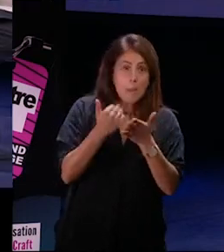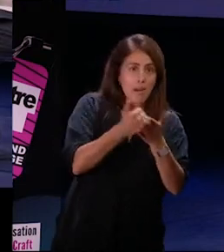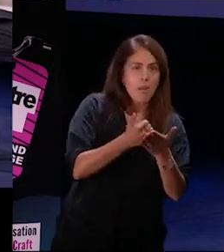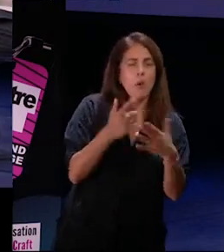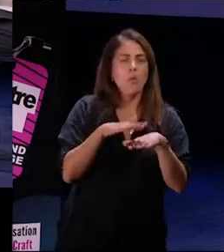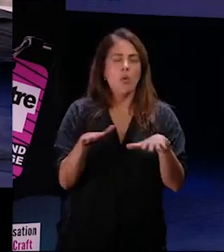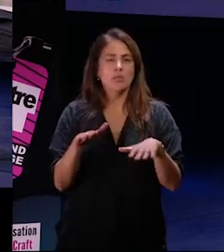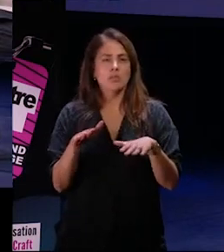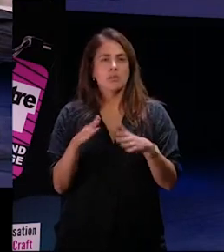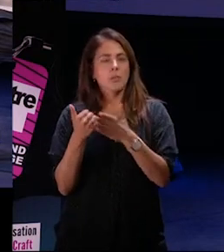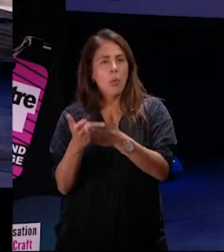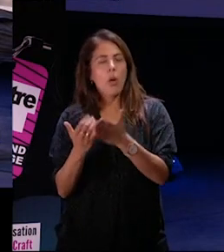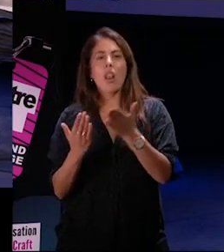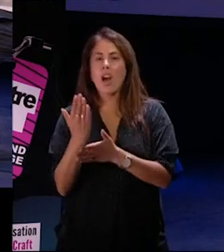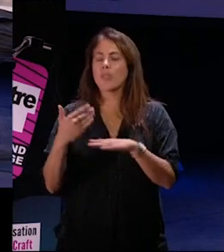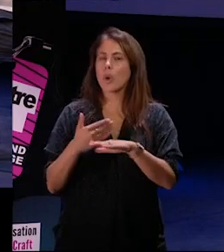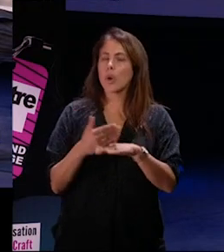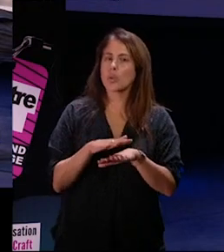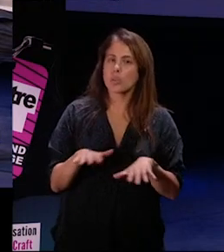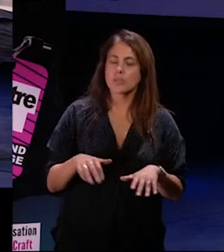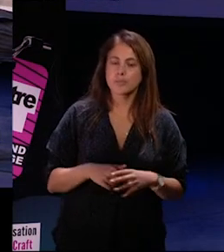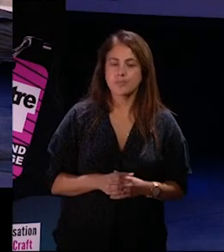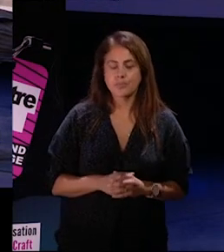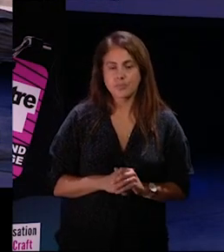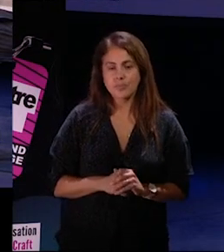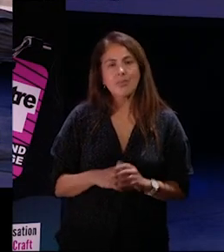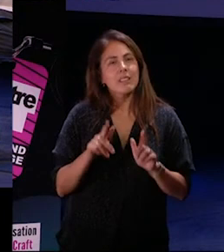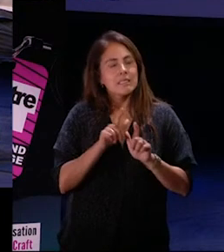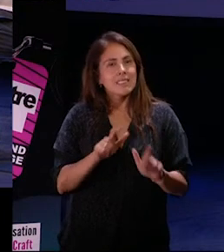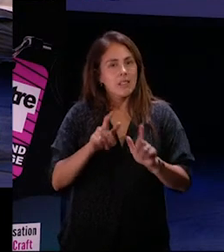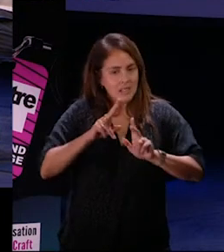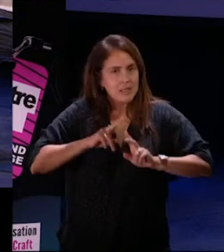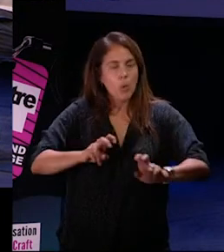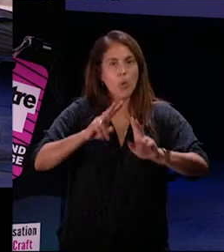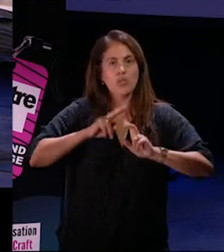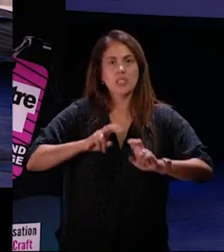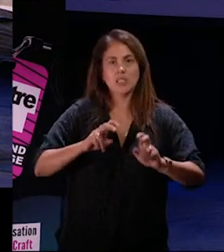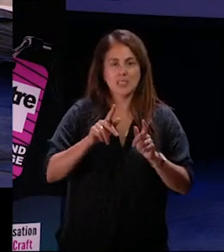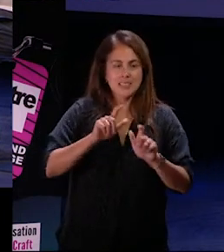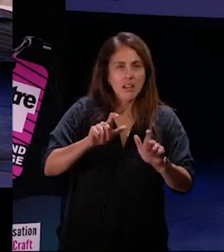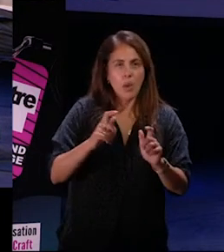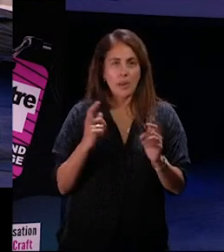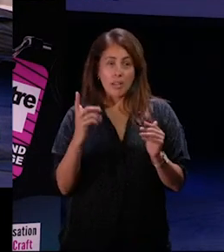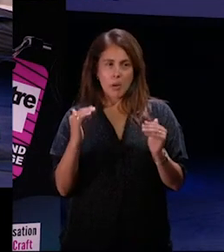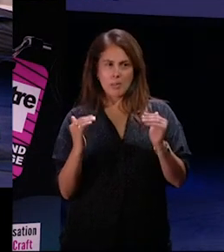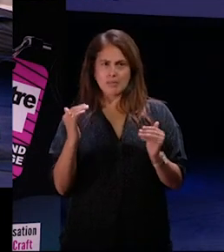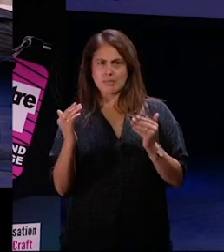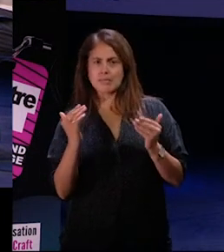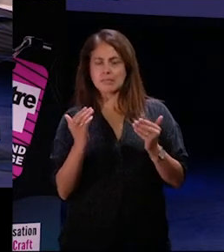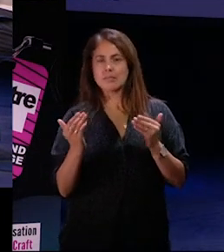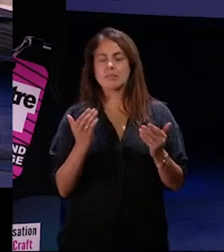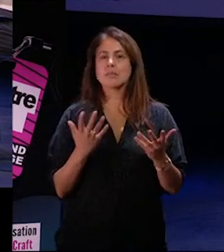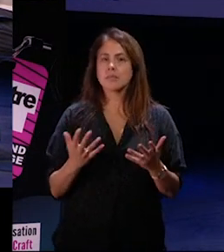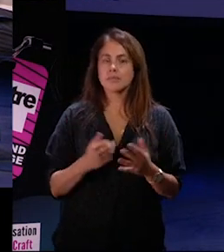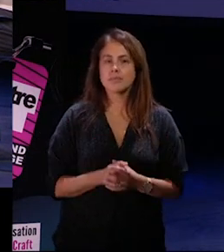the live work as well. And we're still exploring that. We're at a sort of threshold, really. I think if